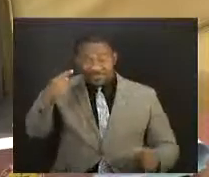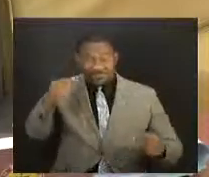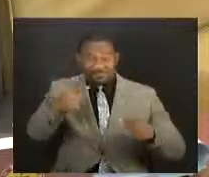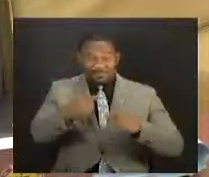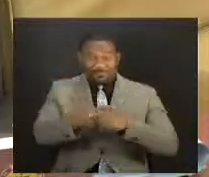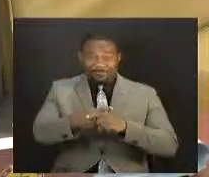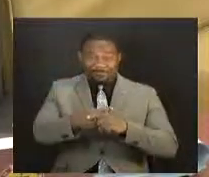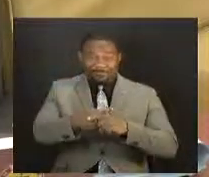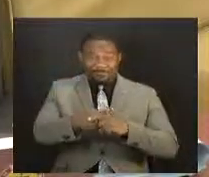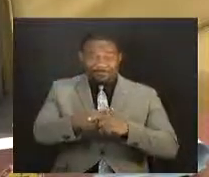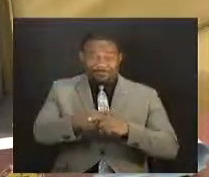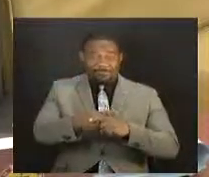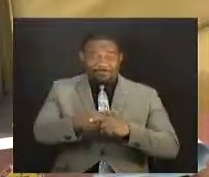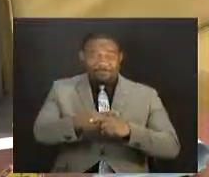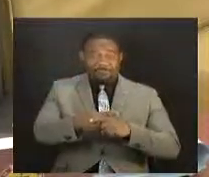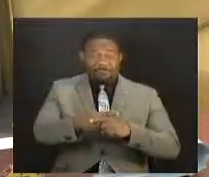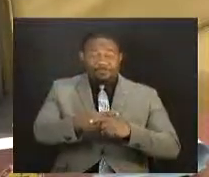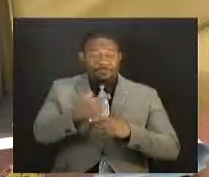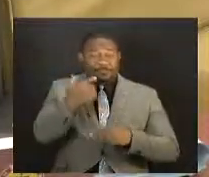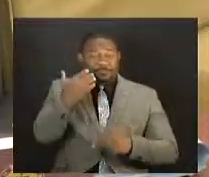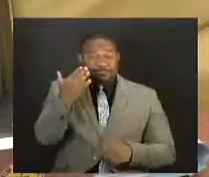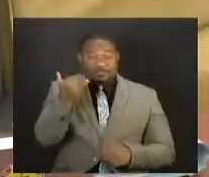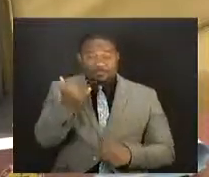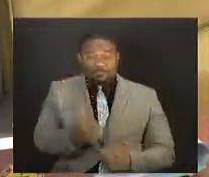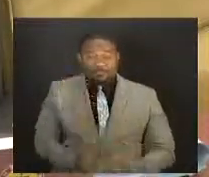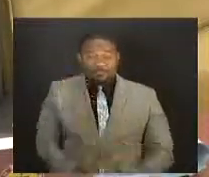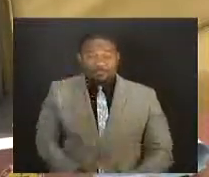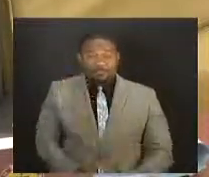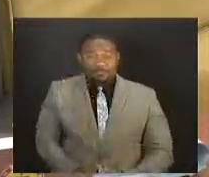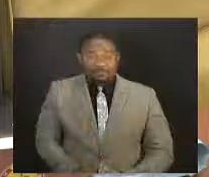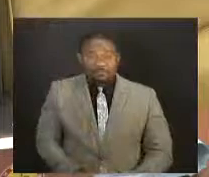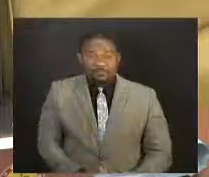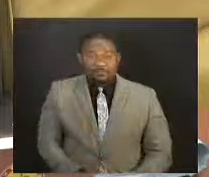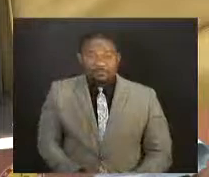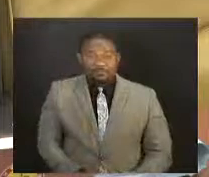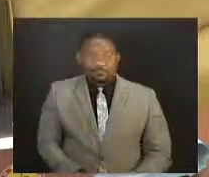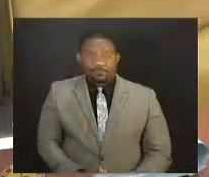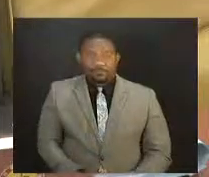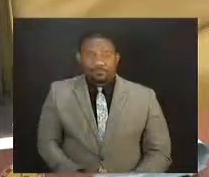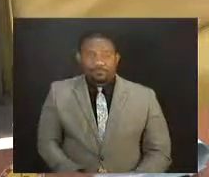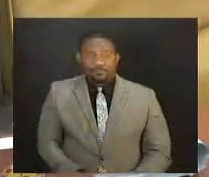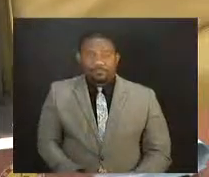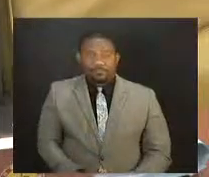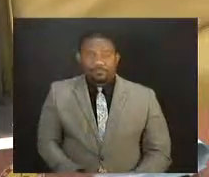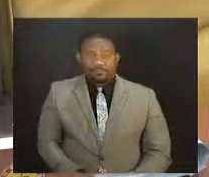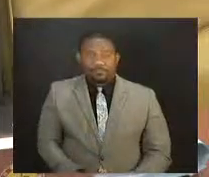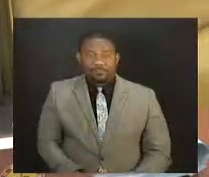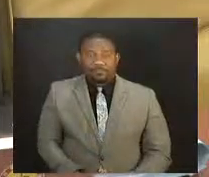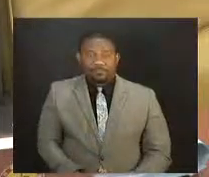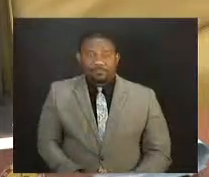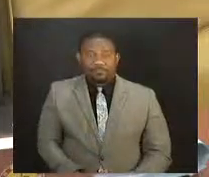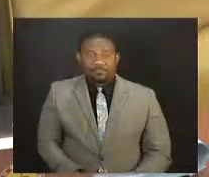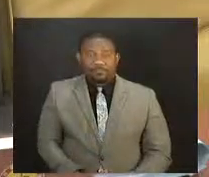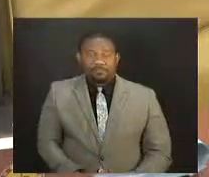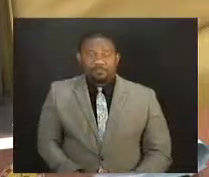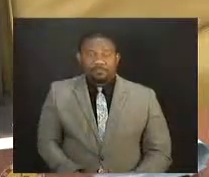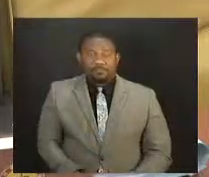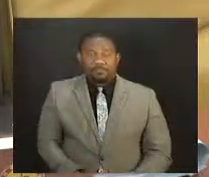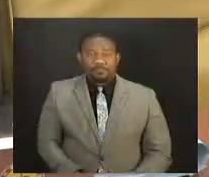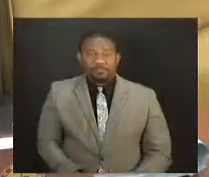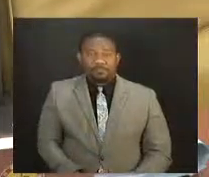He's in conflict in the sense that, first, Mr. Speaker, he's in conflict in the sense